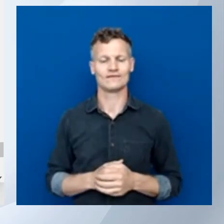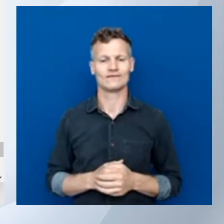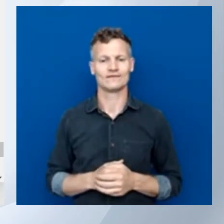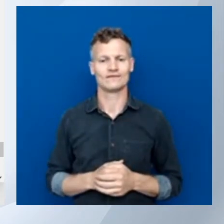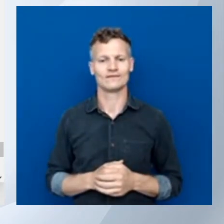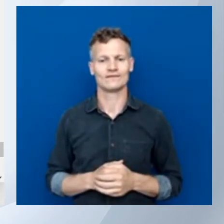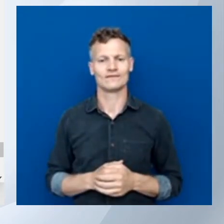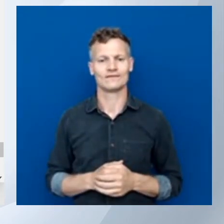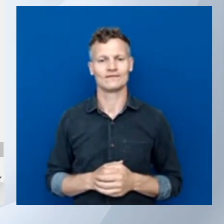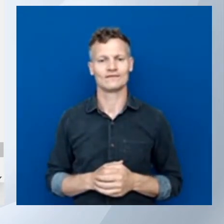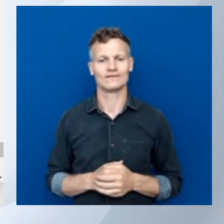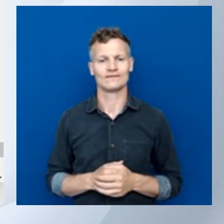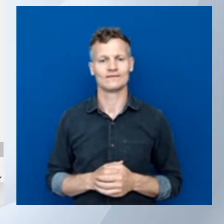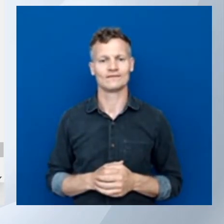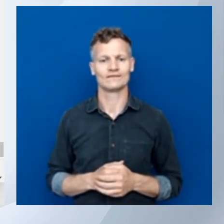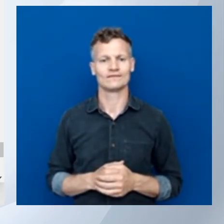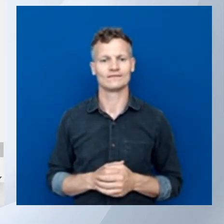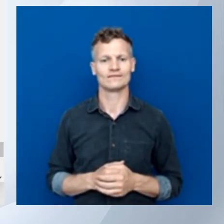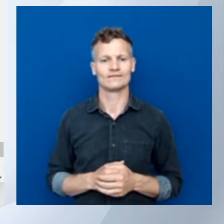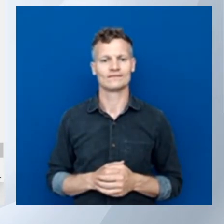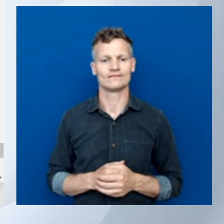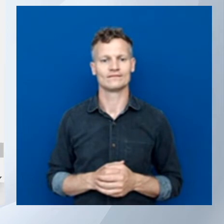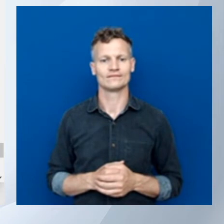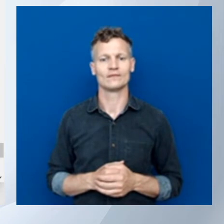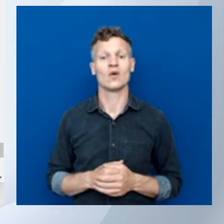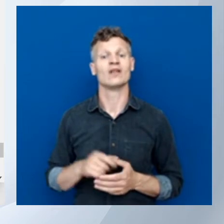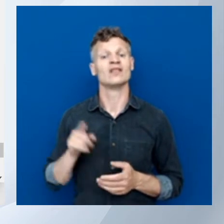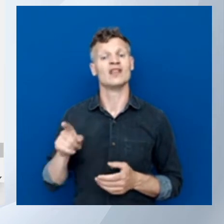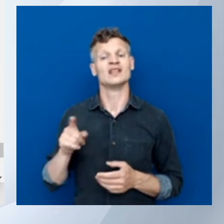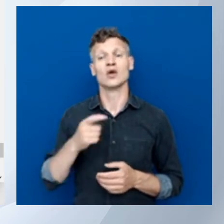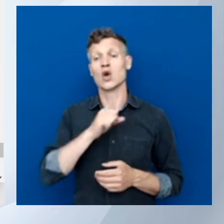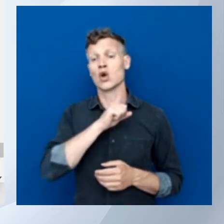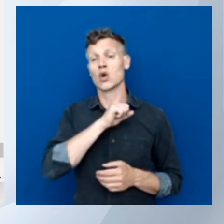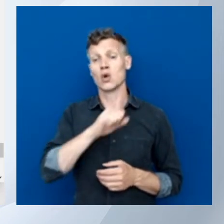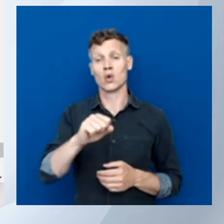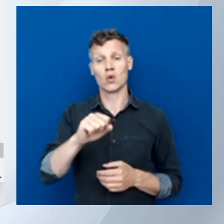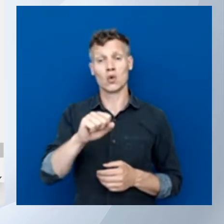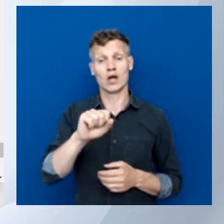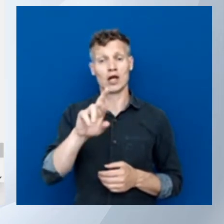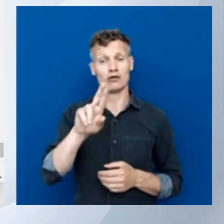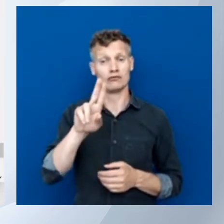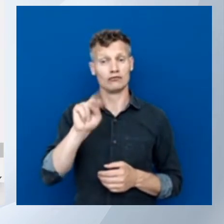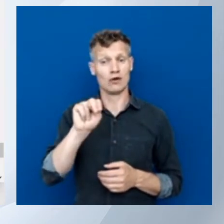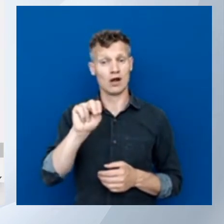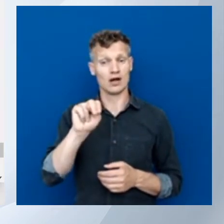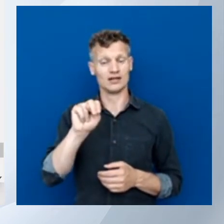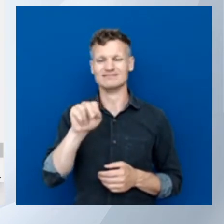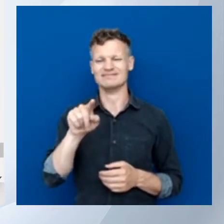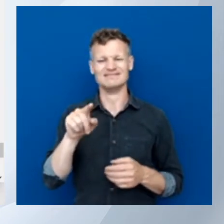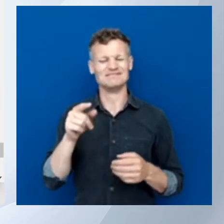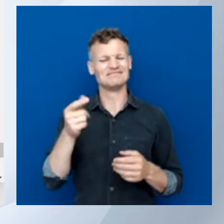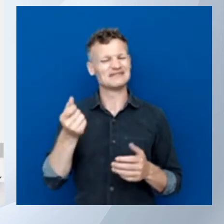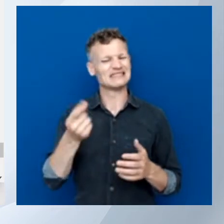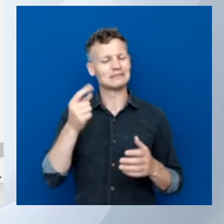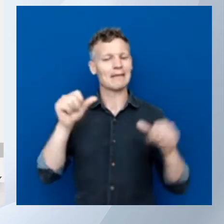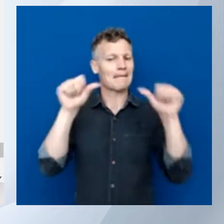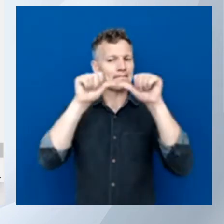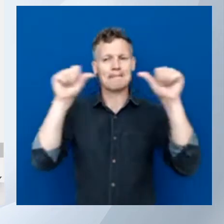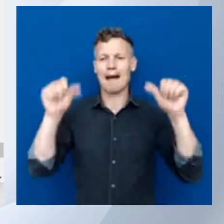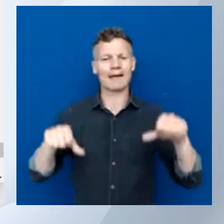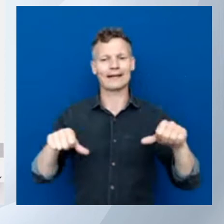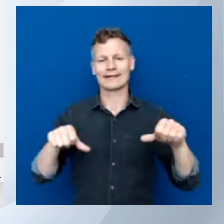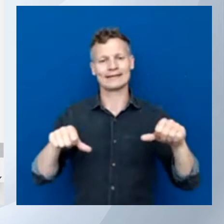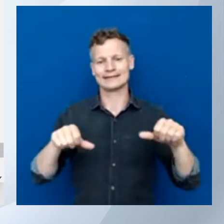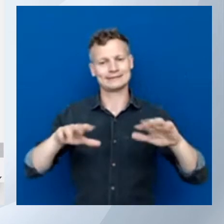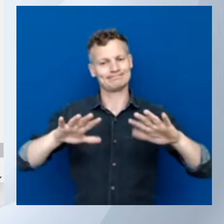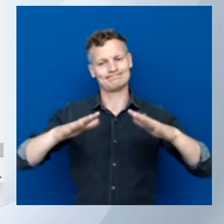So again, when you use a quick run, the model sometimes does not train very well, which returns odd results.